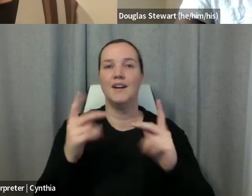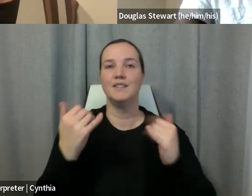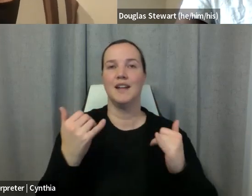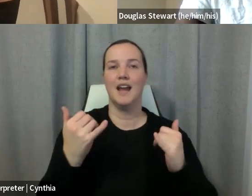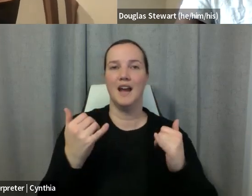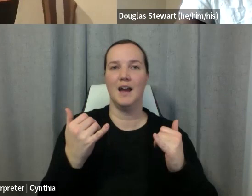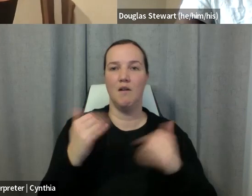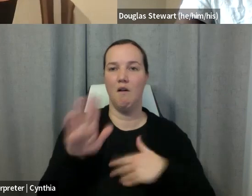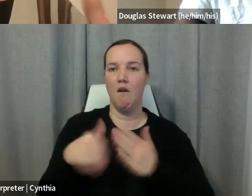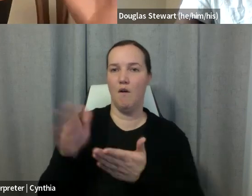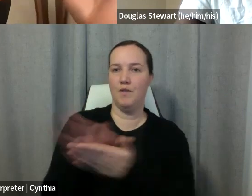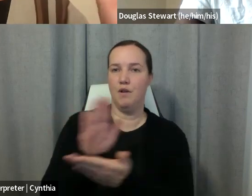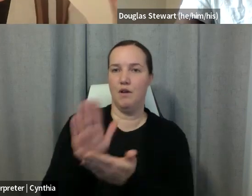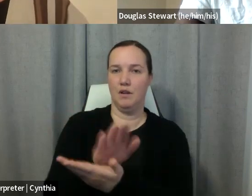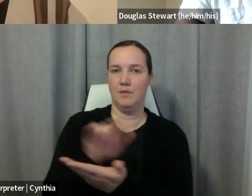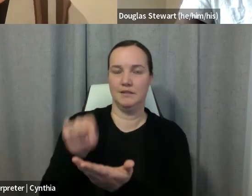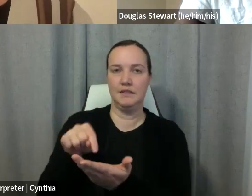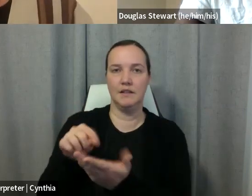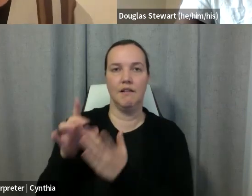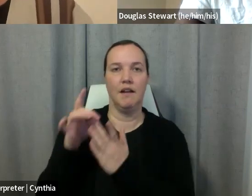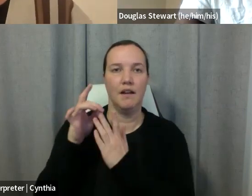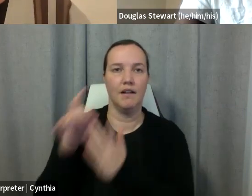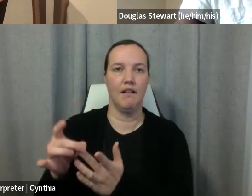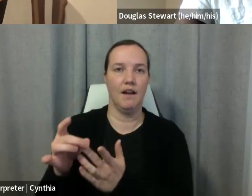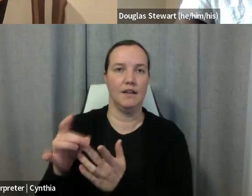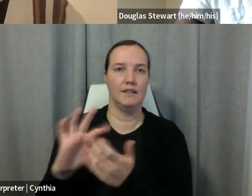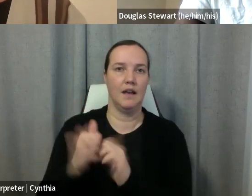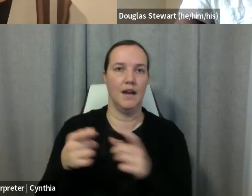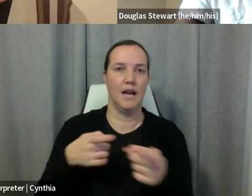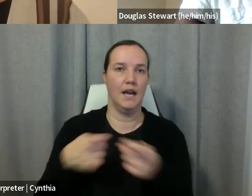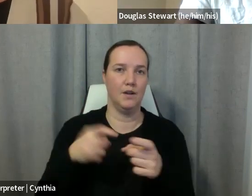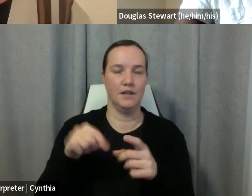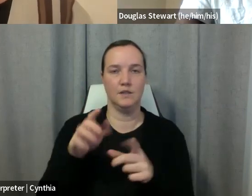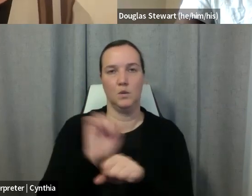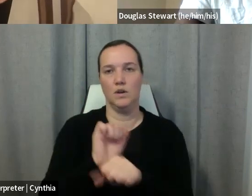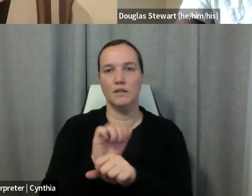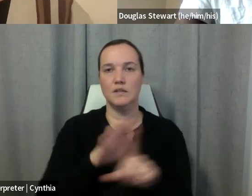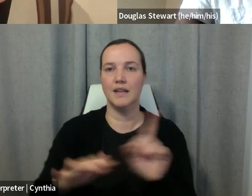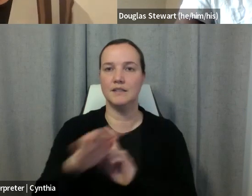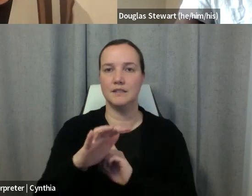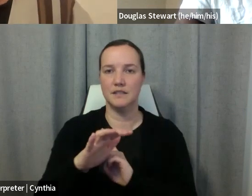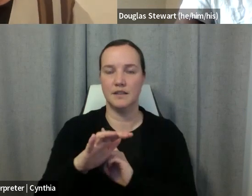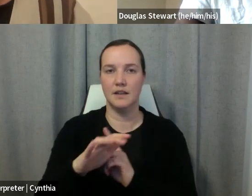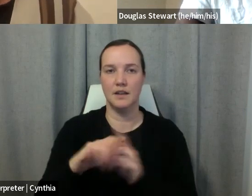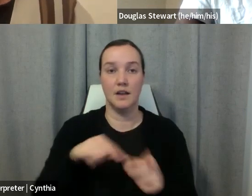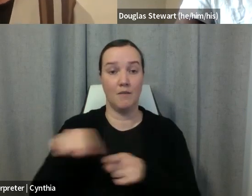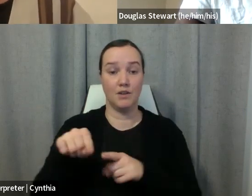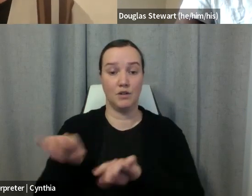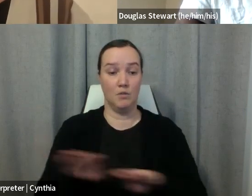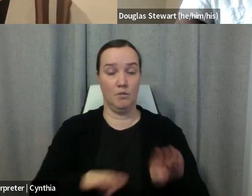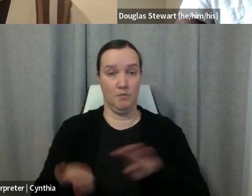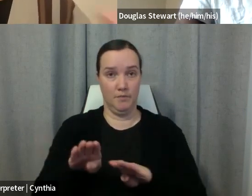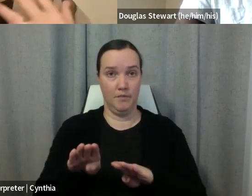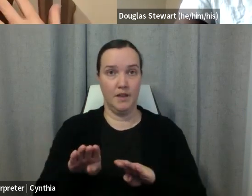all our documents that guide how we handle our workspaces, professional conduct in our